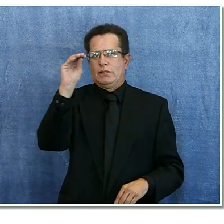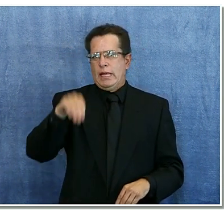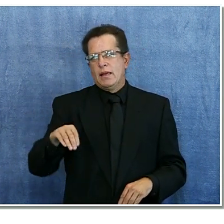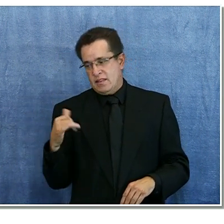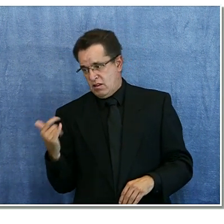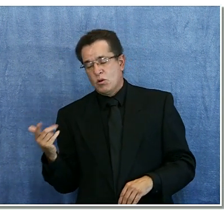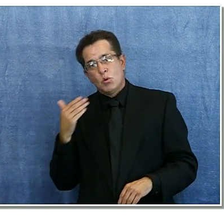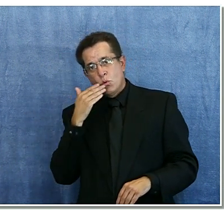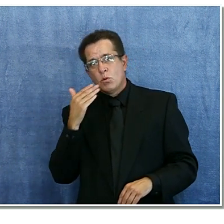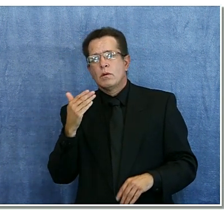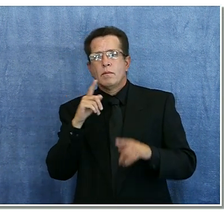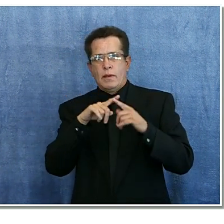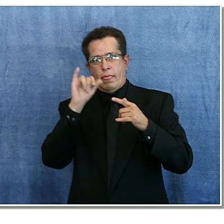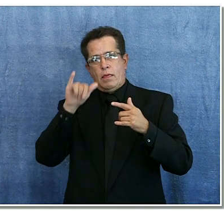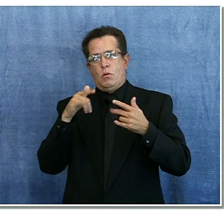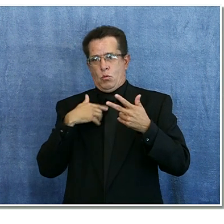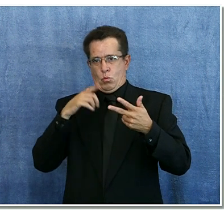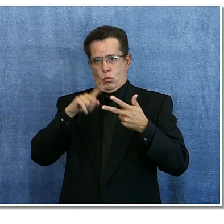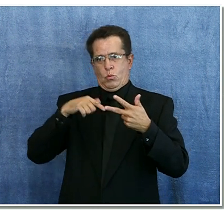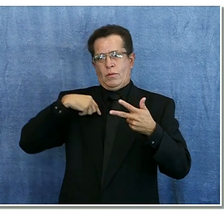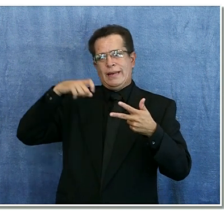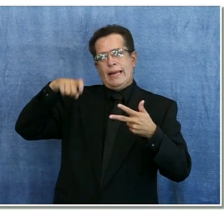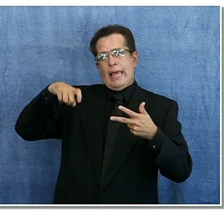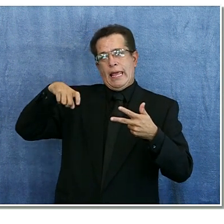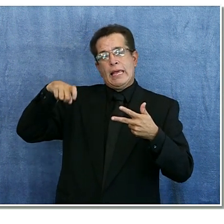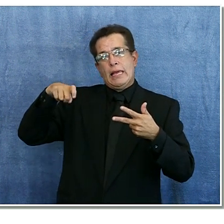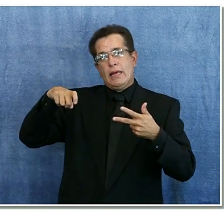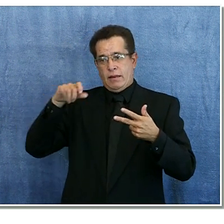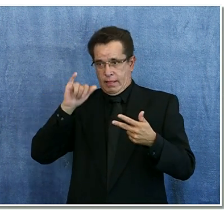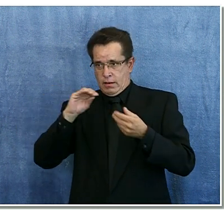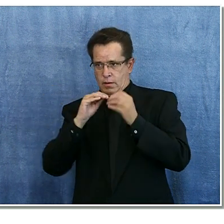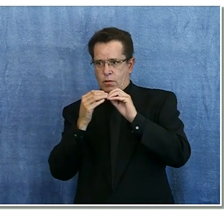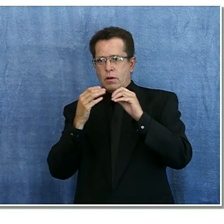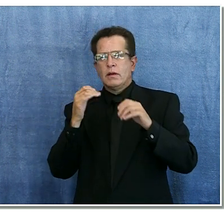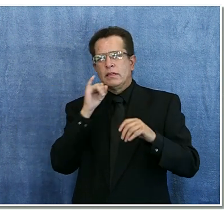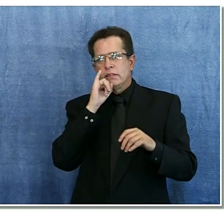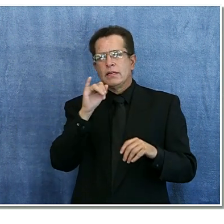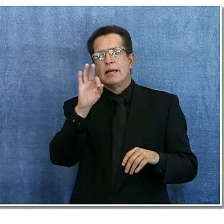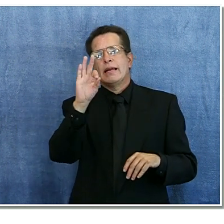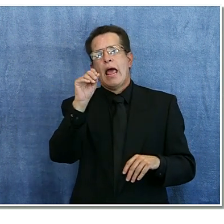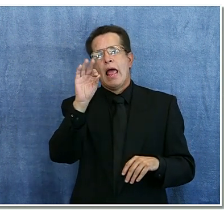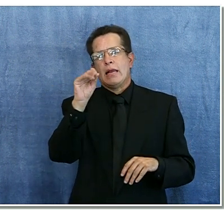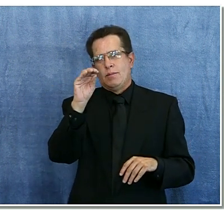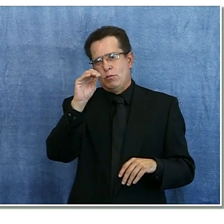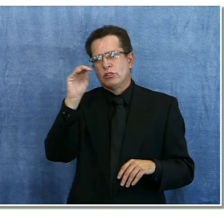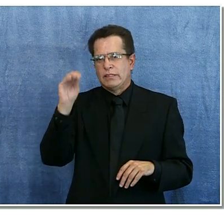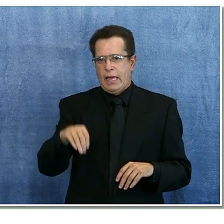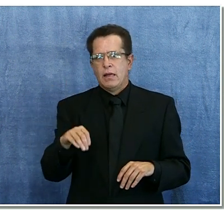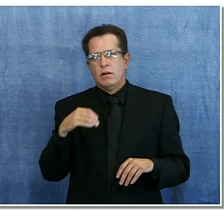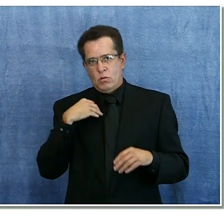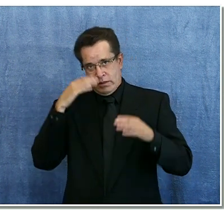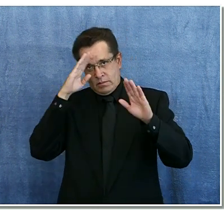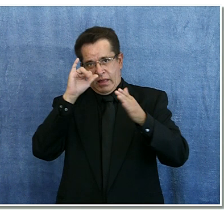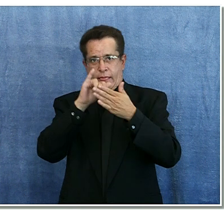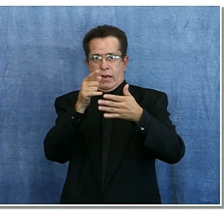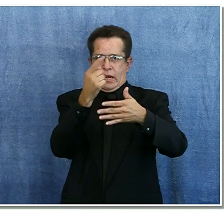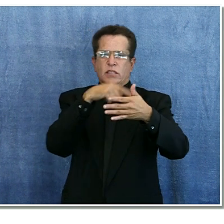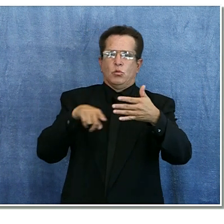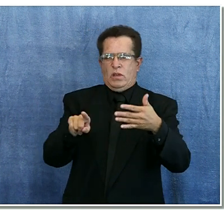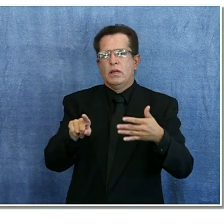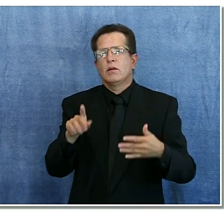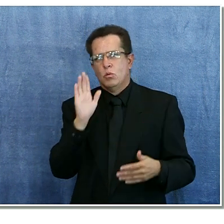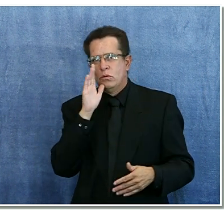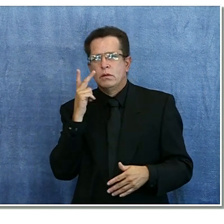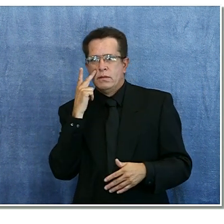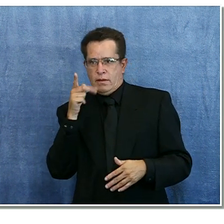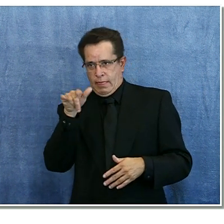that we want to achieve for case investigations is 90%, and we anticipate that next week we will see